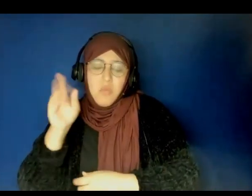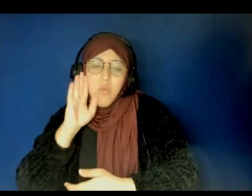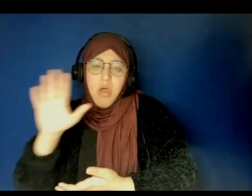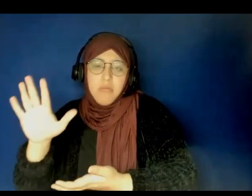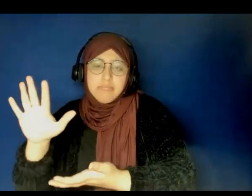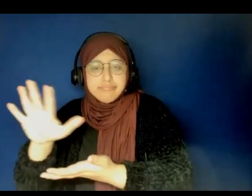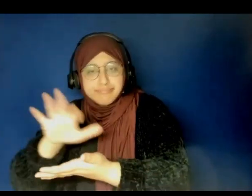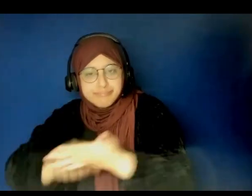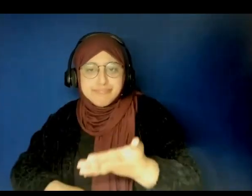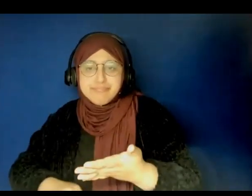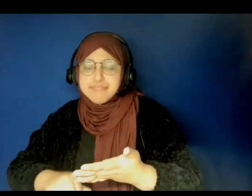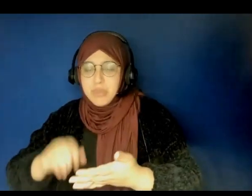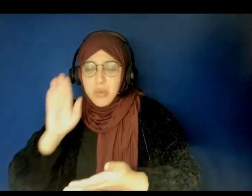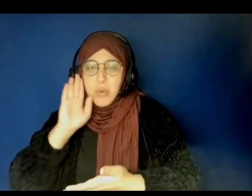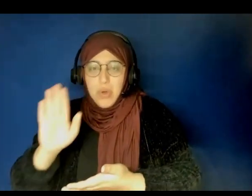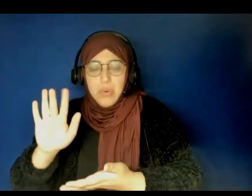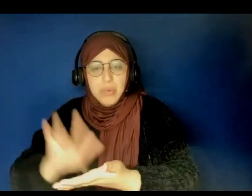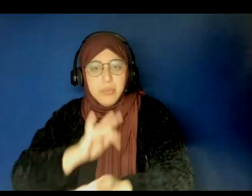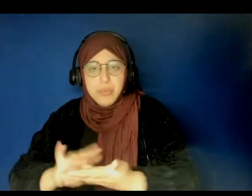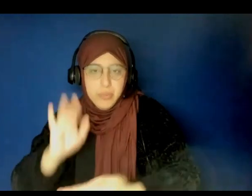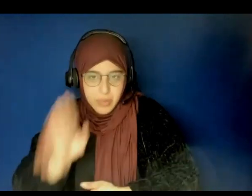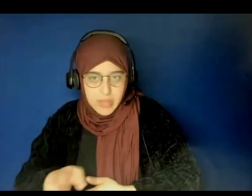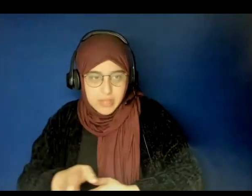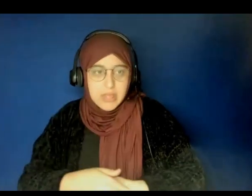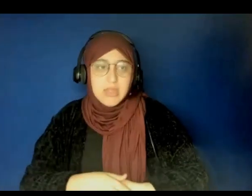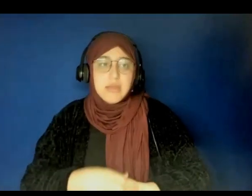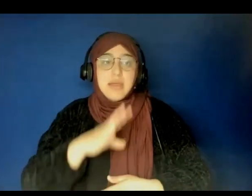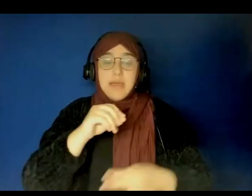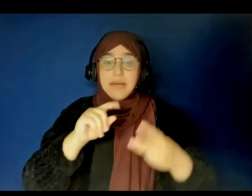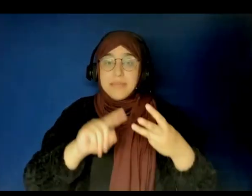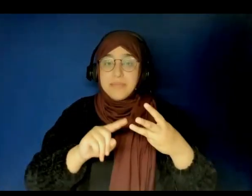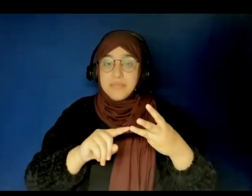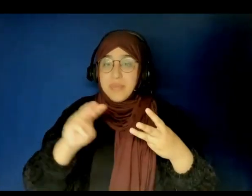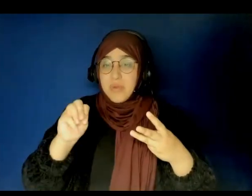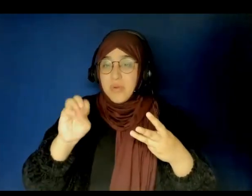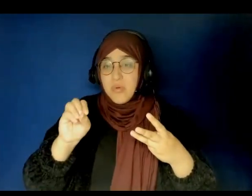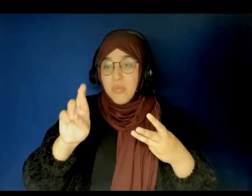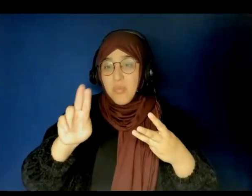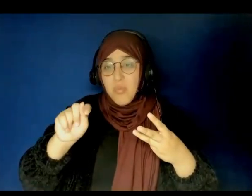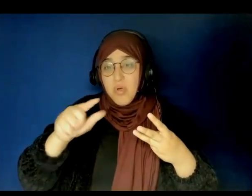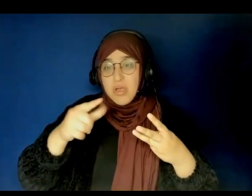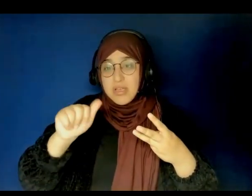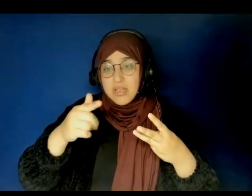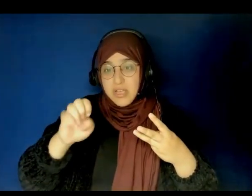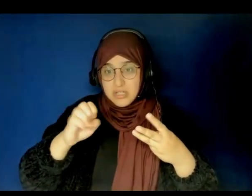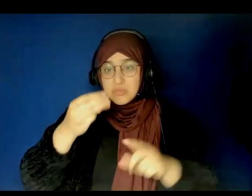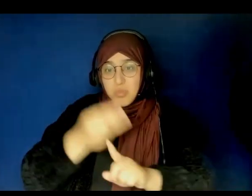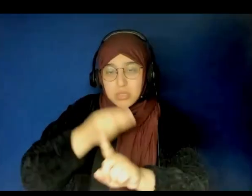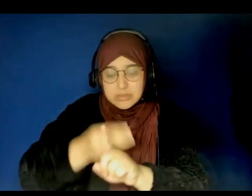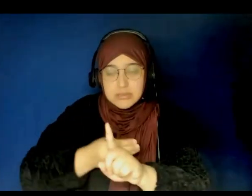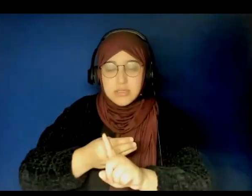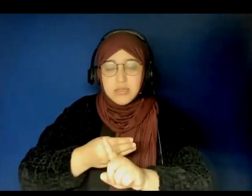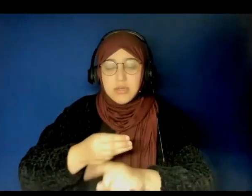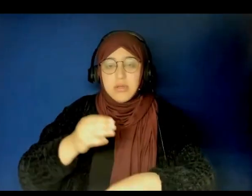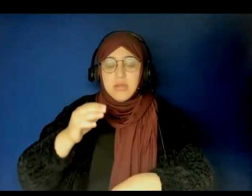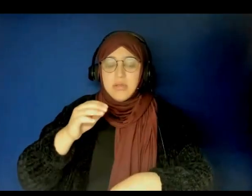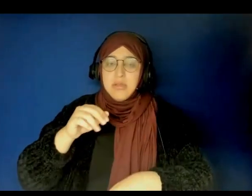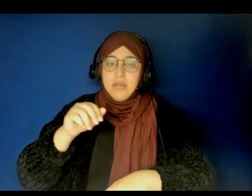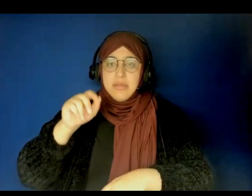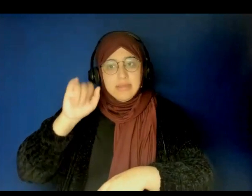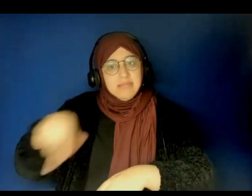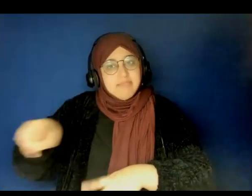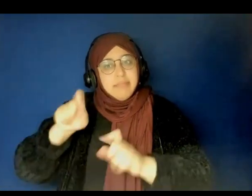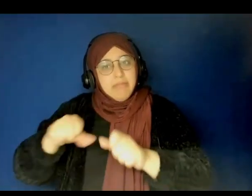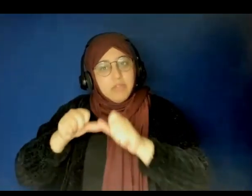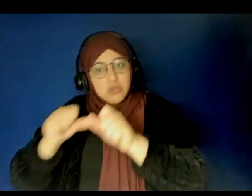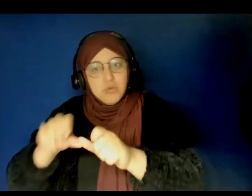be transferred to the family and they would continue to pay the mortgage. So that would not have to be paid off all at once. But